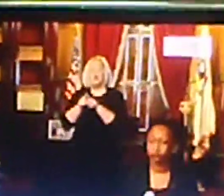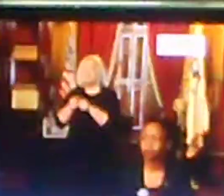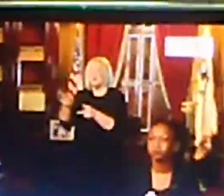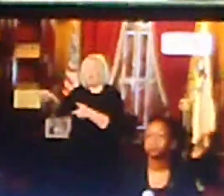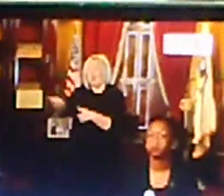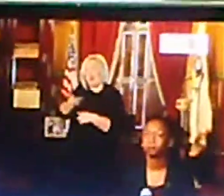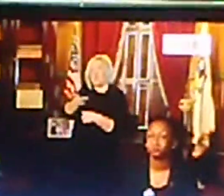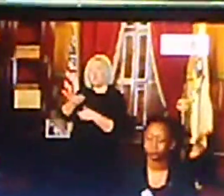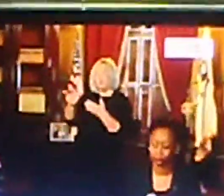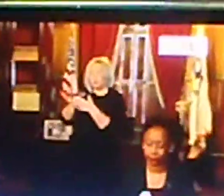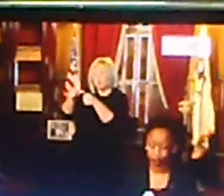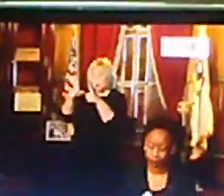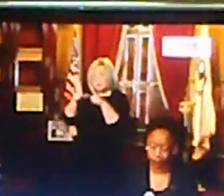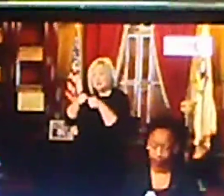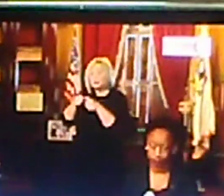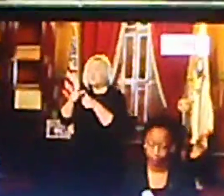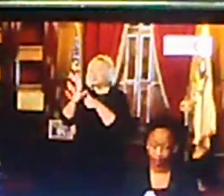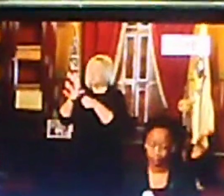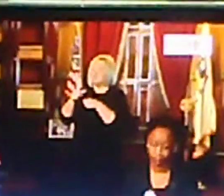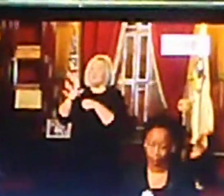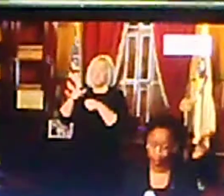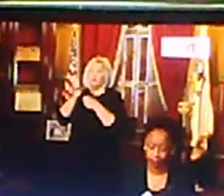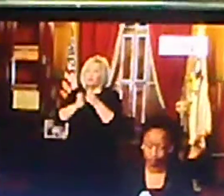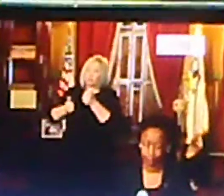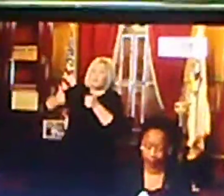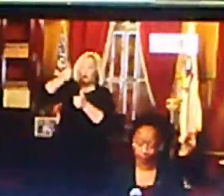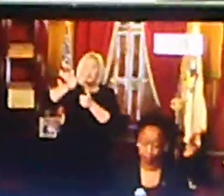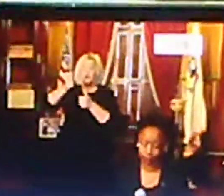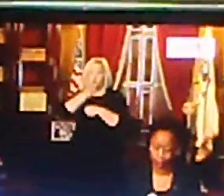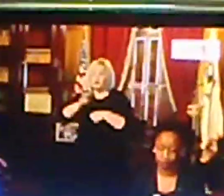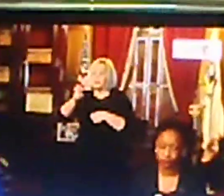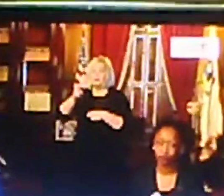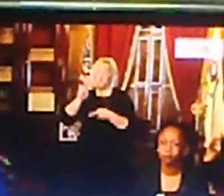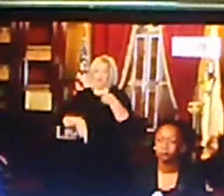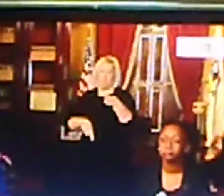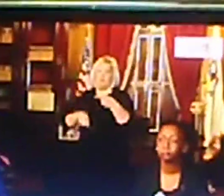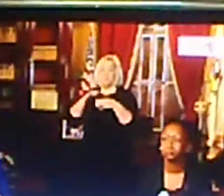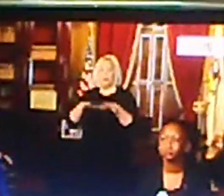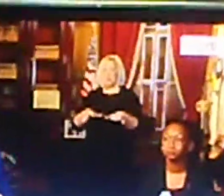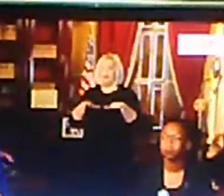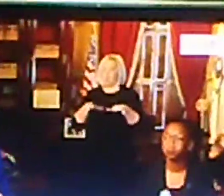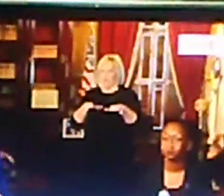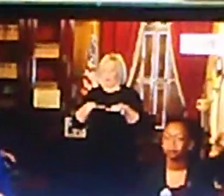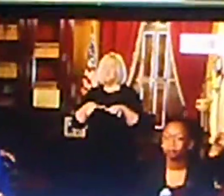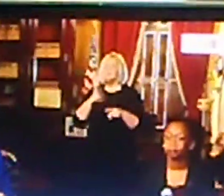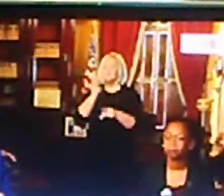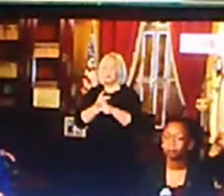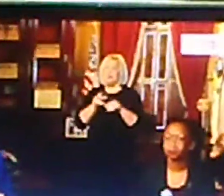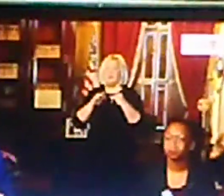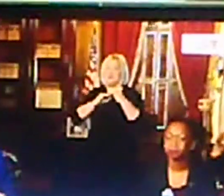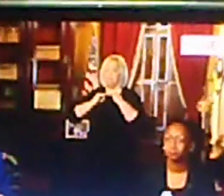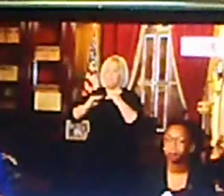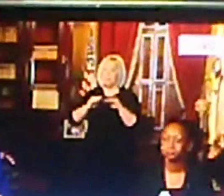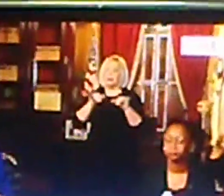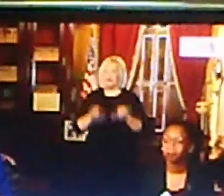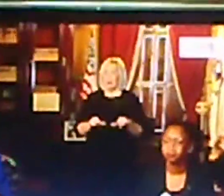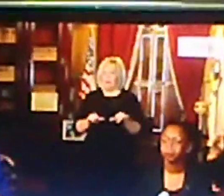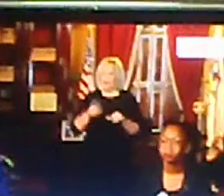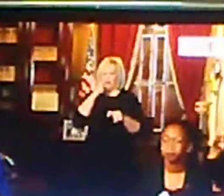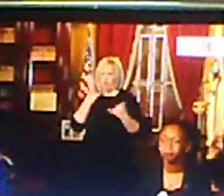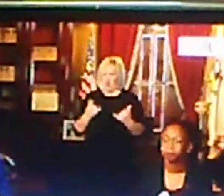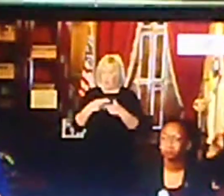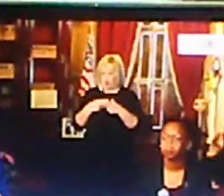positions, transfers, and promotions within the executive branch of state government. We are doing our part. I signed